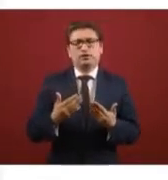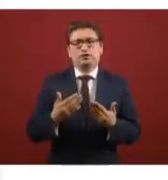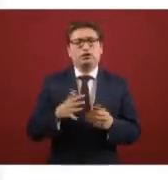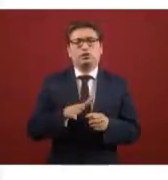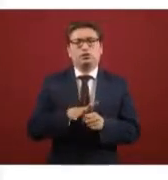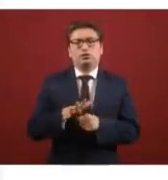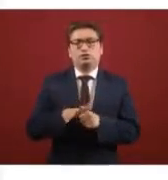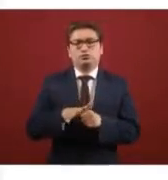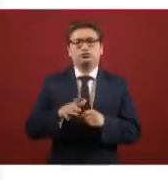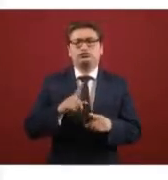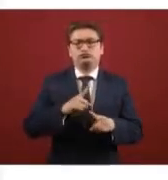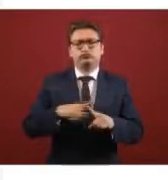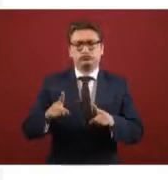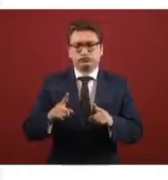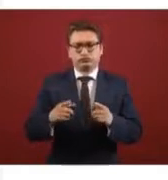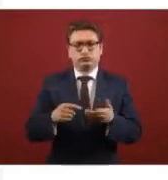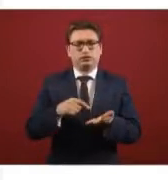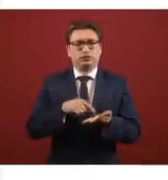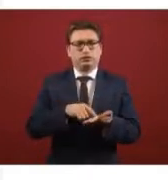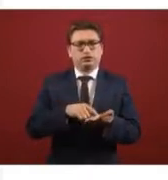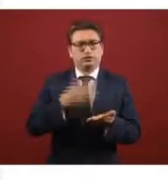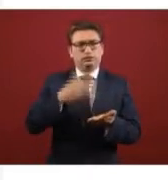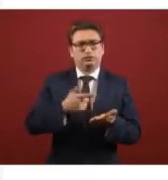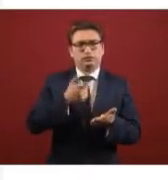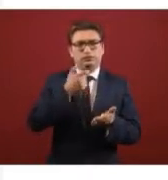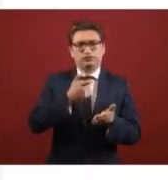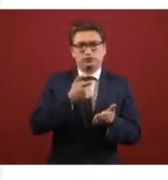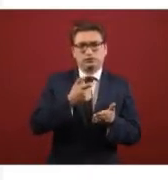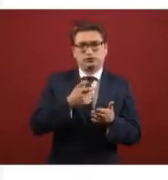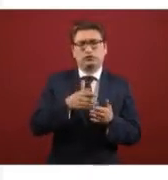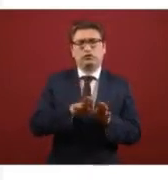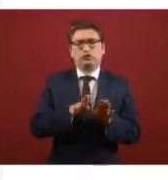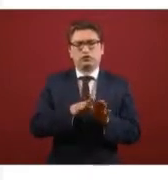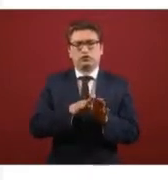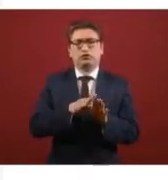area. But they said they still don't have the